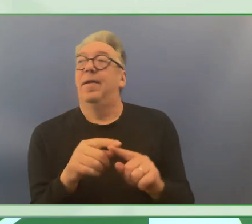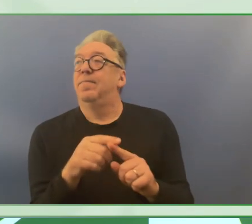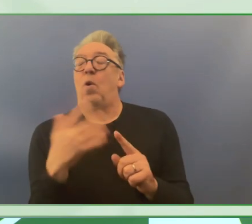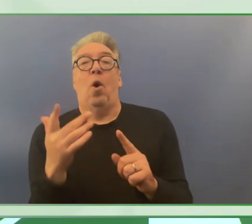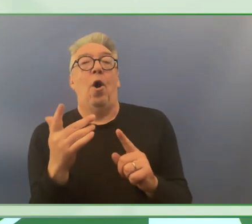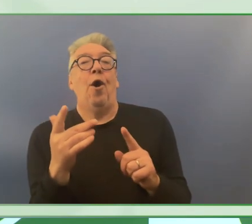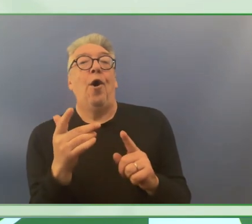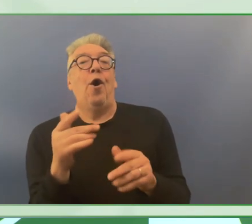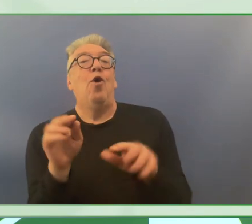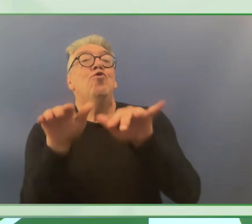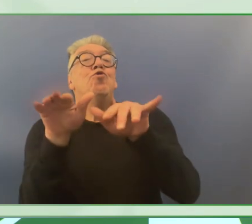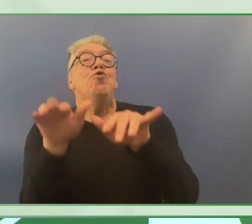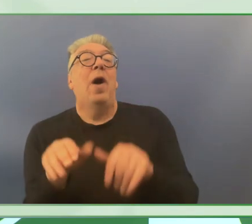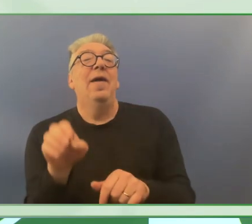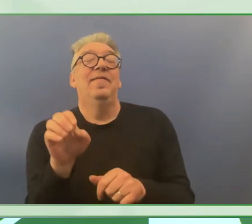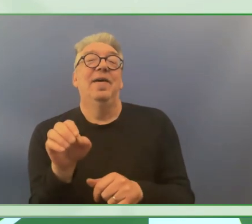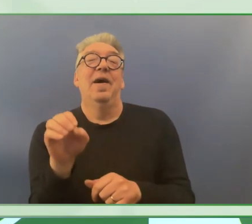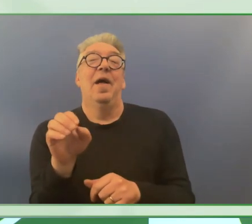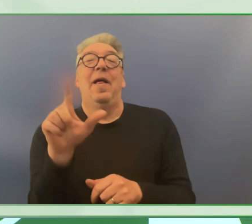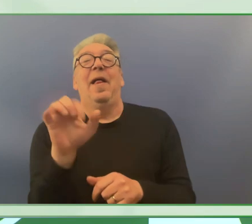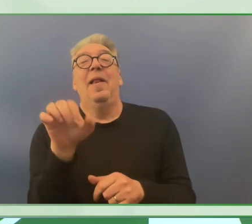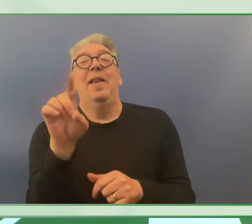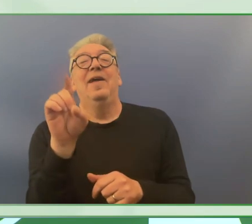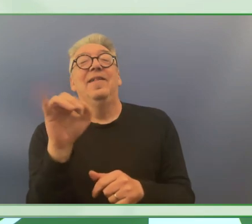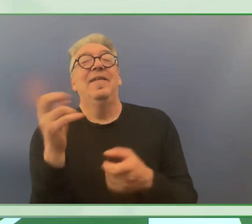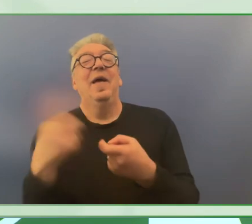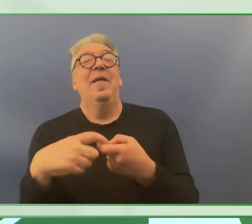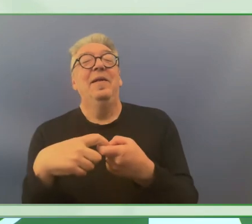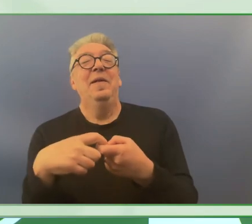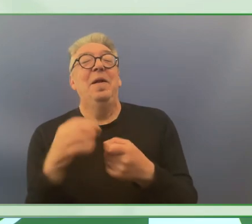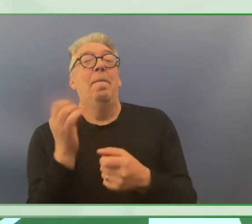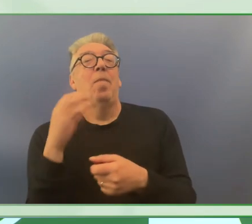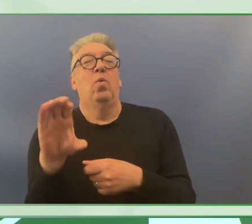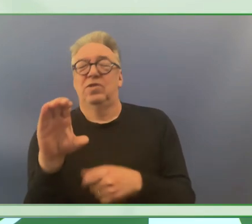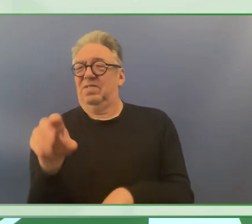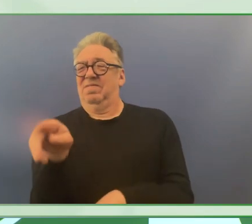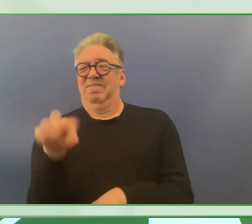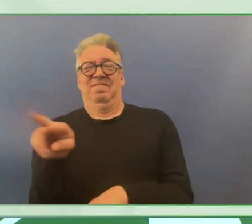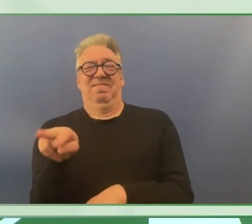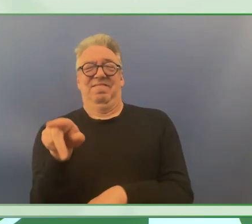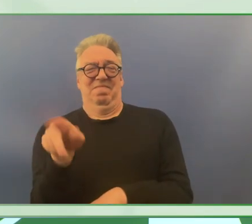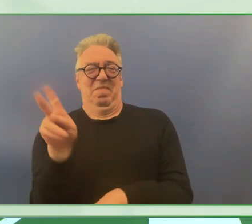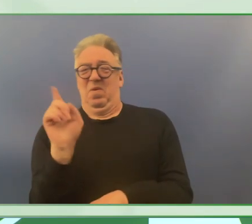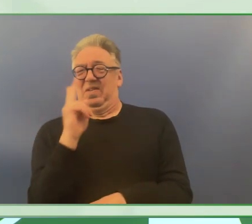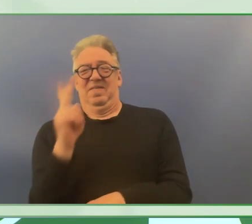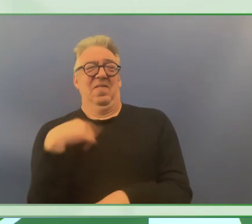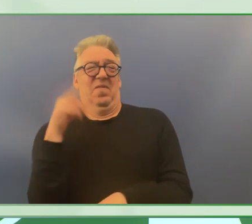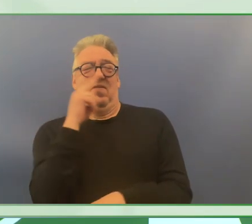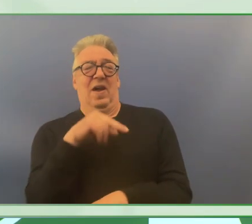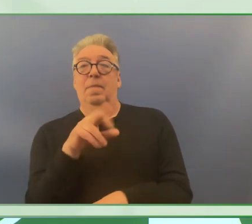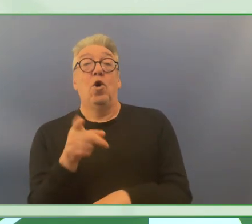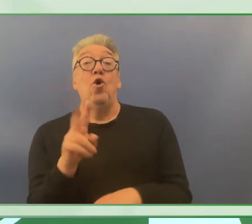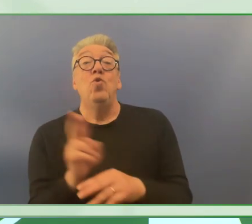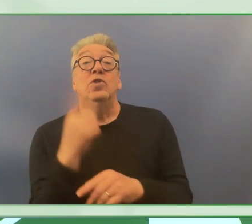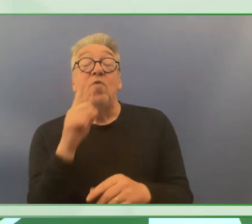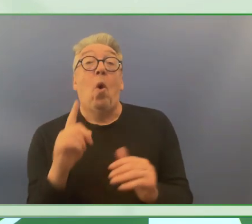at the end doesn't sound really natural, right? So what I think makes really sense to use AI also for high-value tasks. And what I